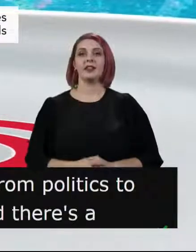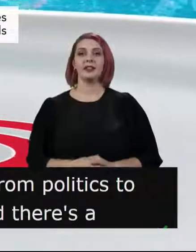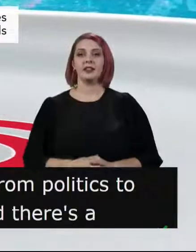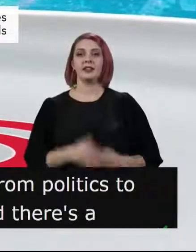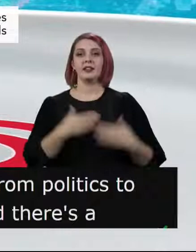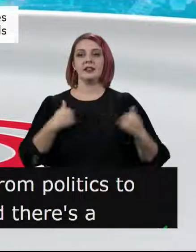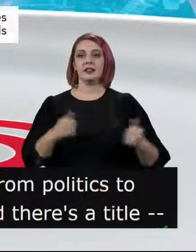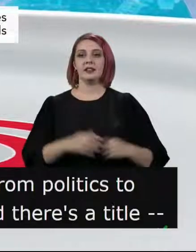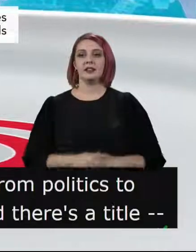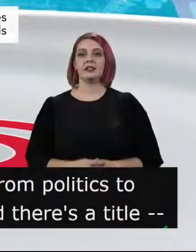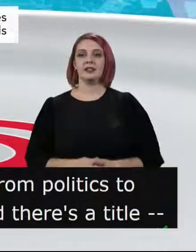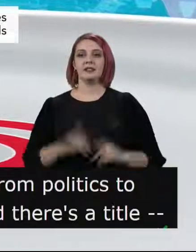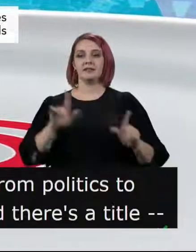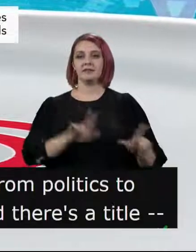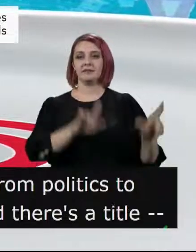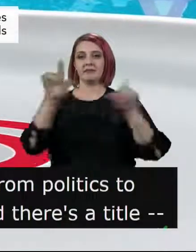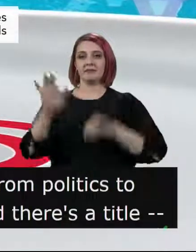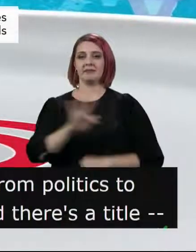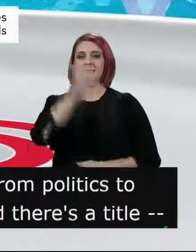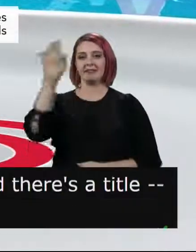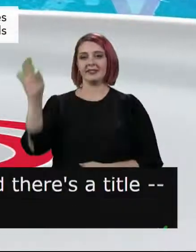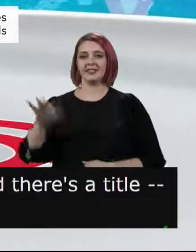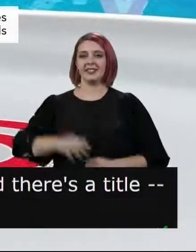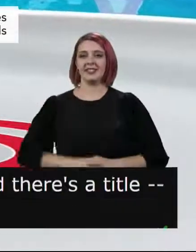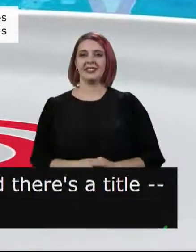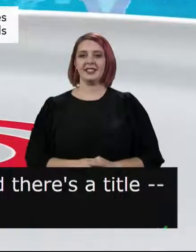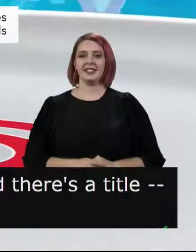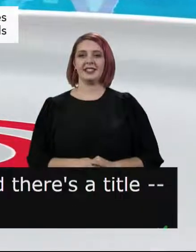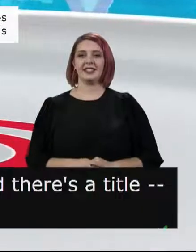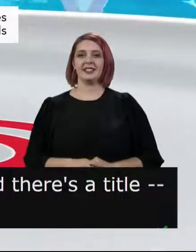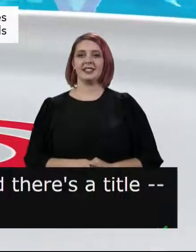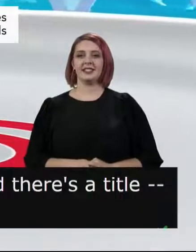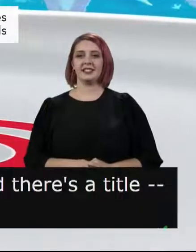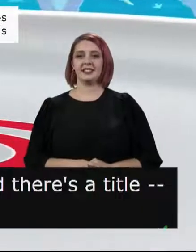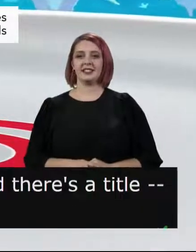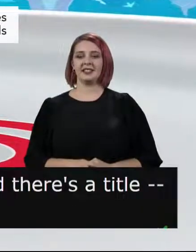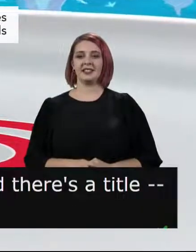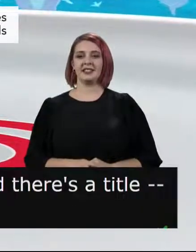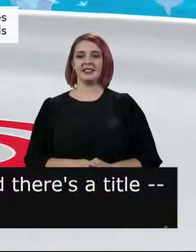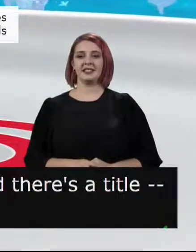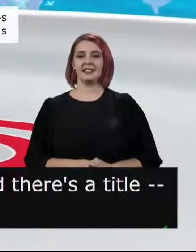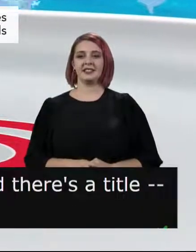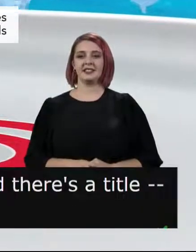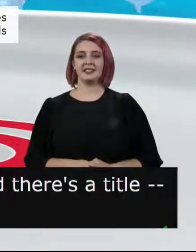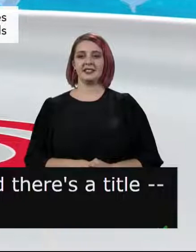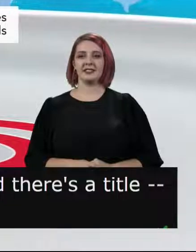on Mobility. David, welcome. The screen is yours.